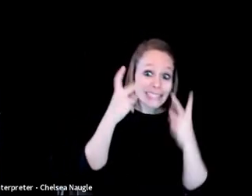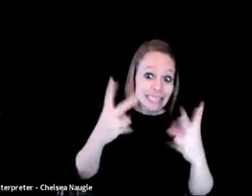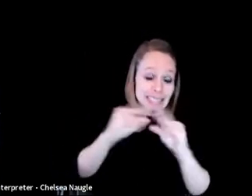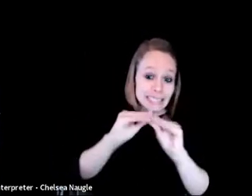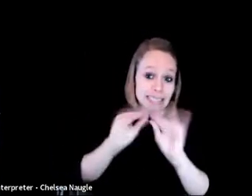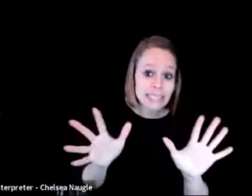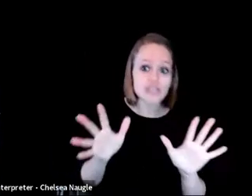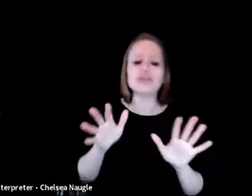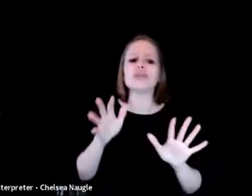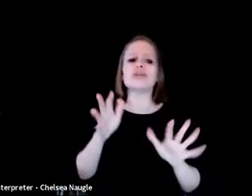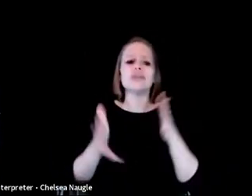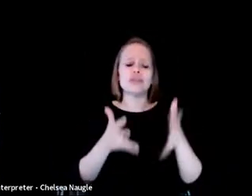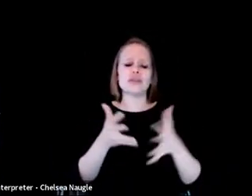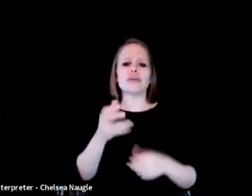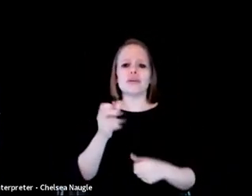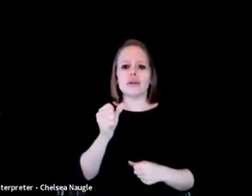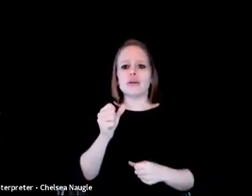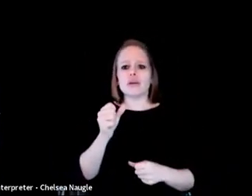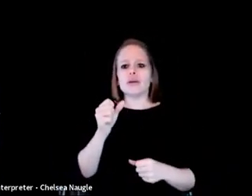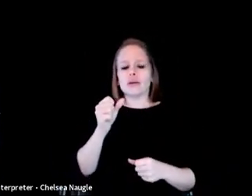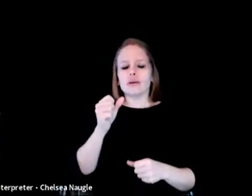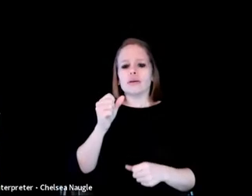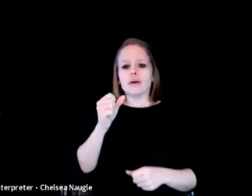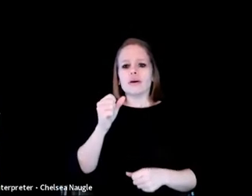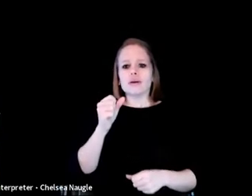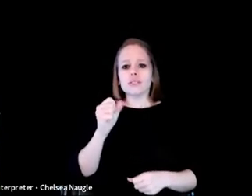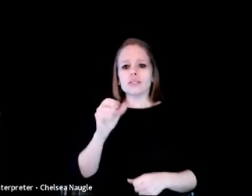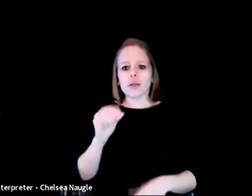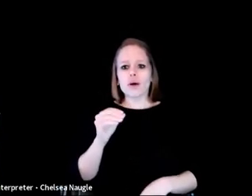you're going to have this communicate, because they teach it in a very